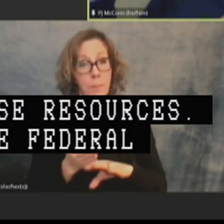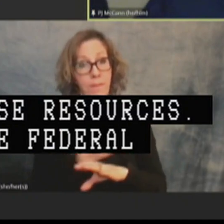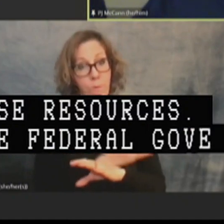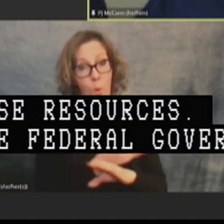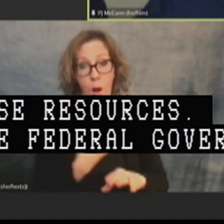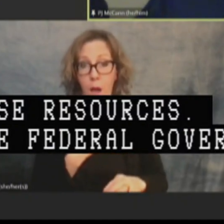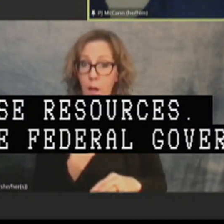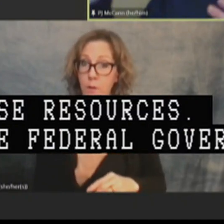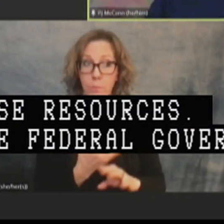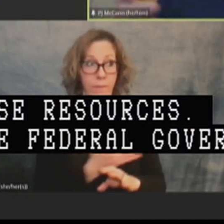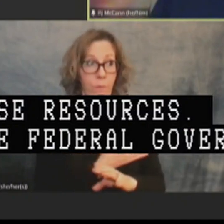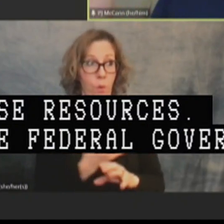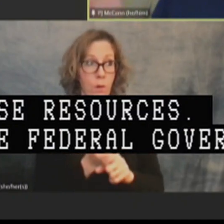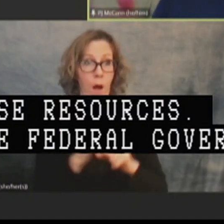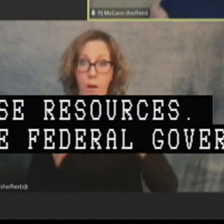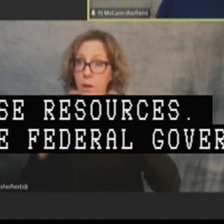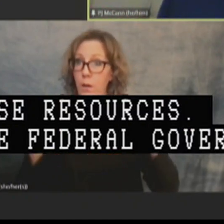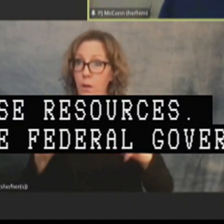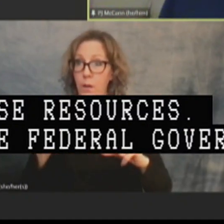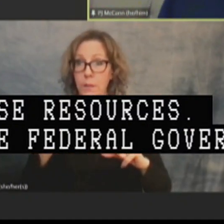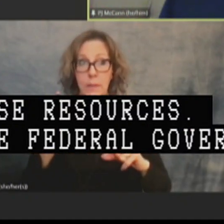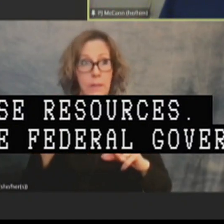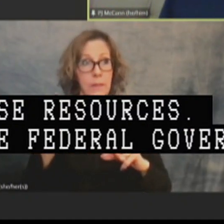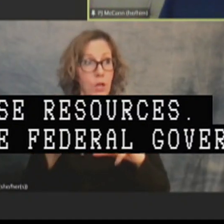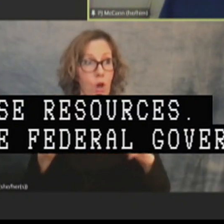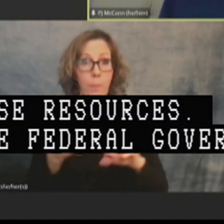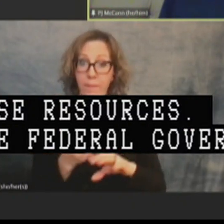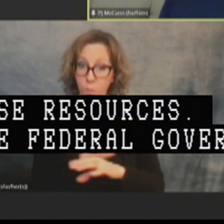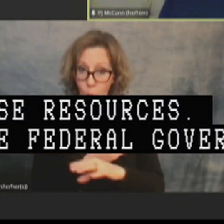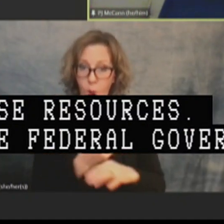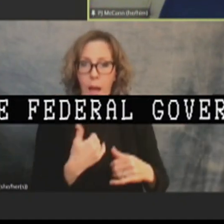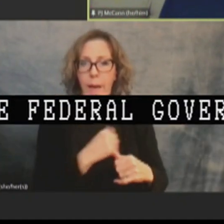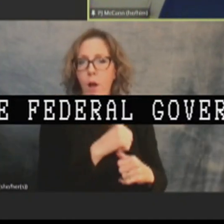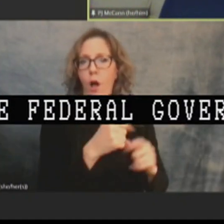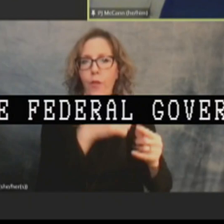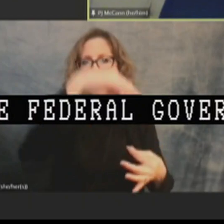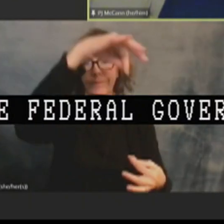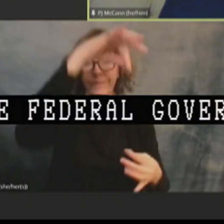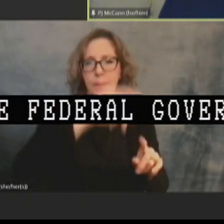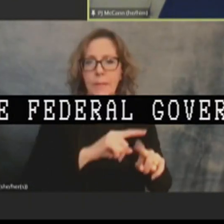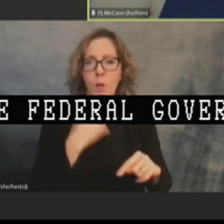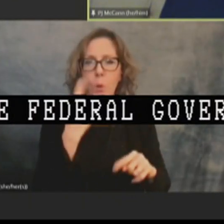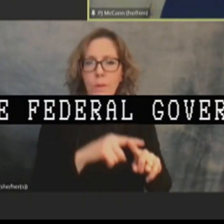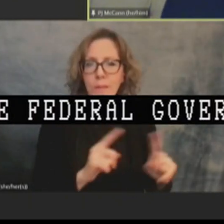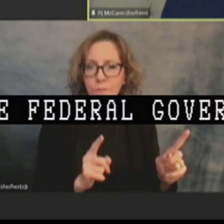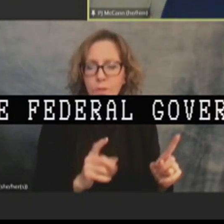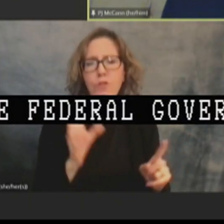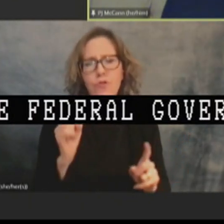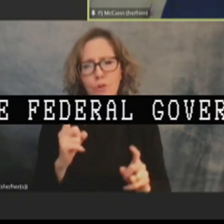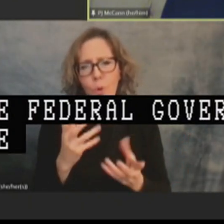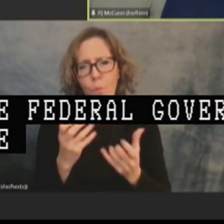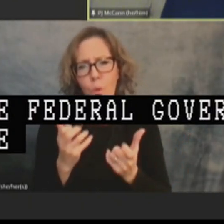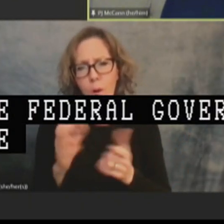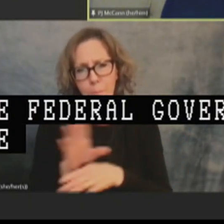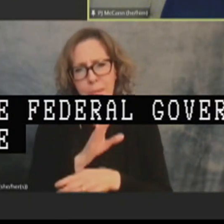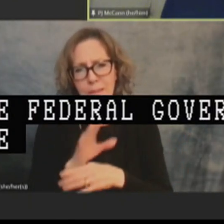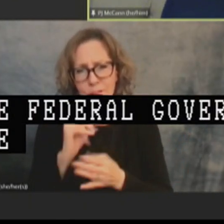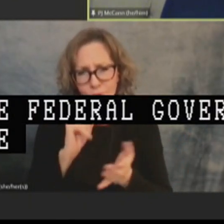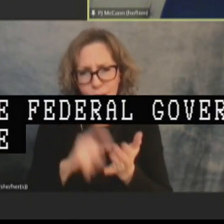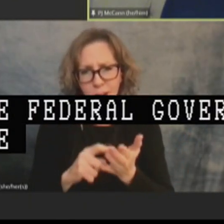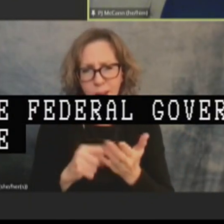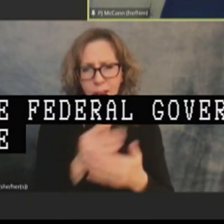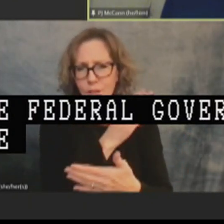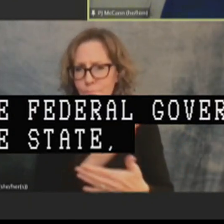for, you know, public health officials and first responders. But sort of recognizing the full range of proof that people had, we